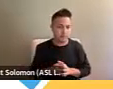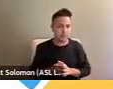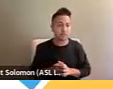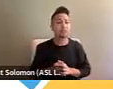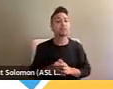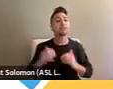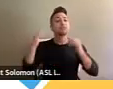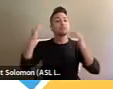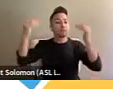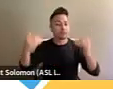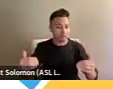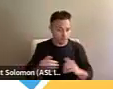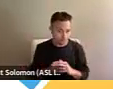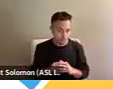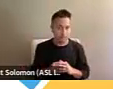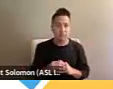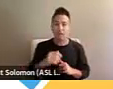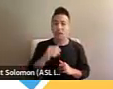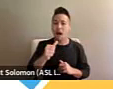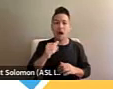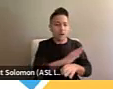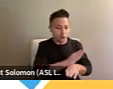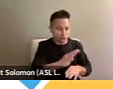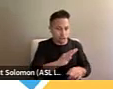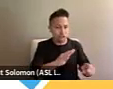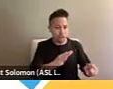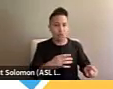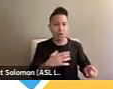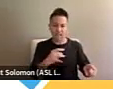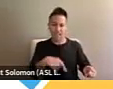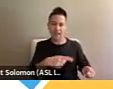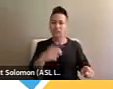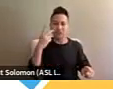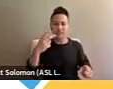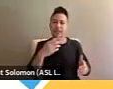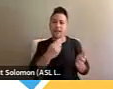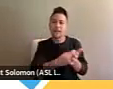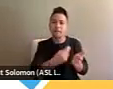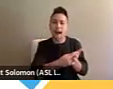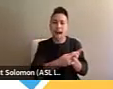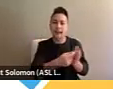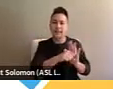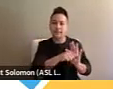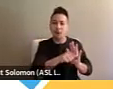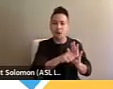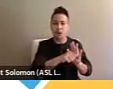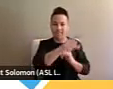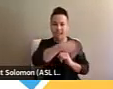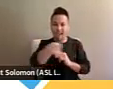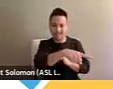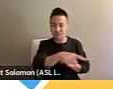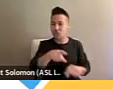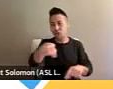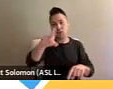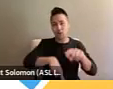Then you've got your next one, which is non-commercial, and I like it because it's got the money symbol with an X through it, right? You can't make money off of